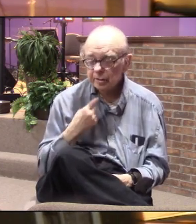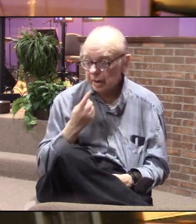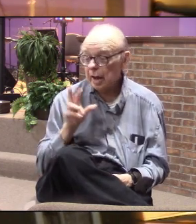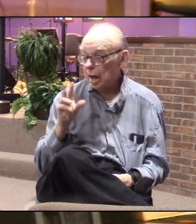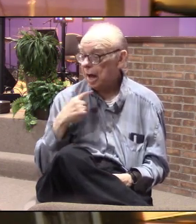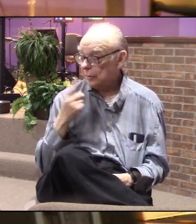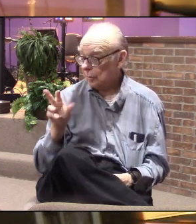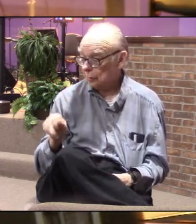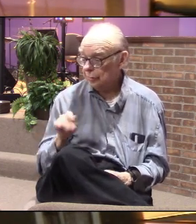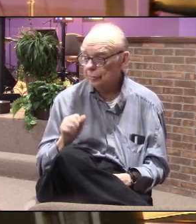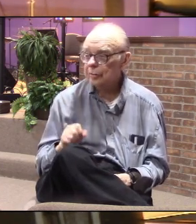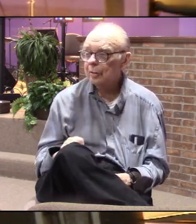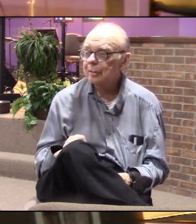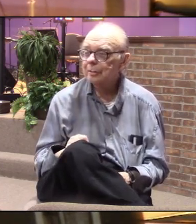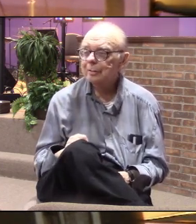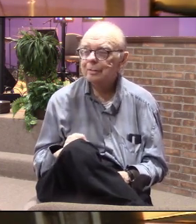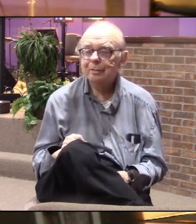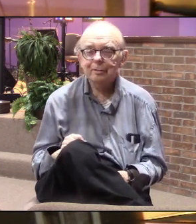so.